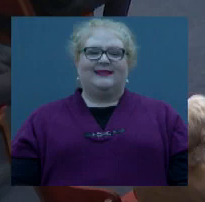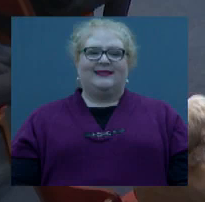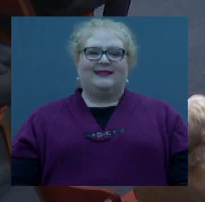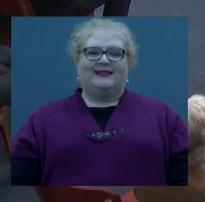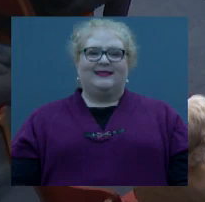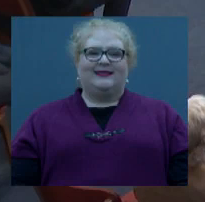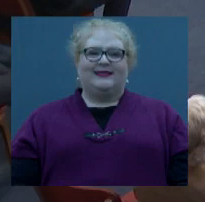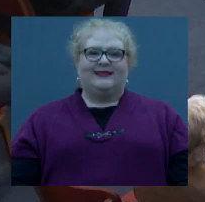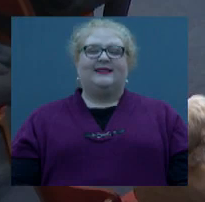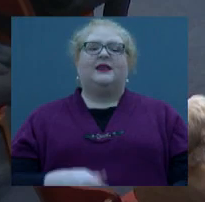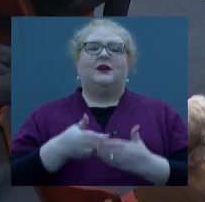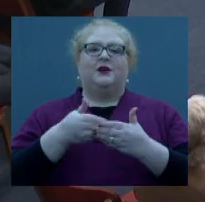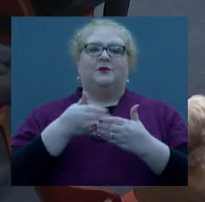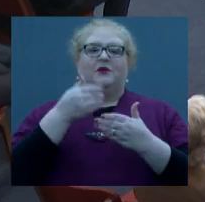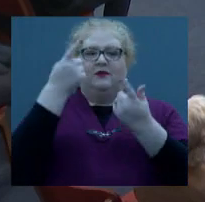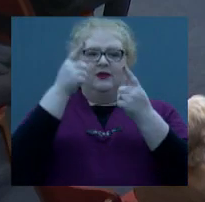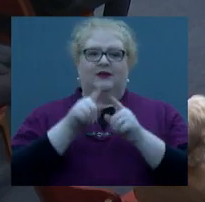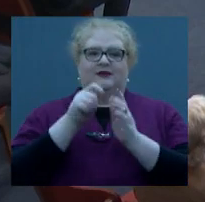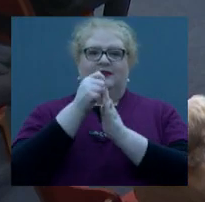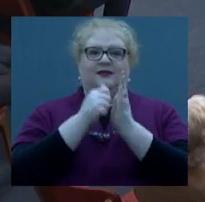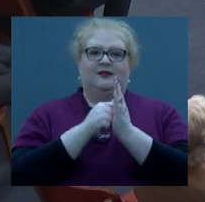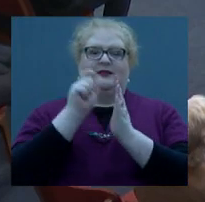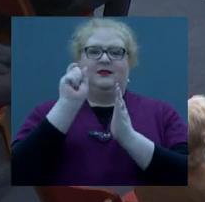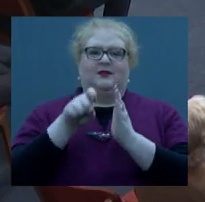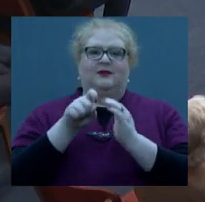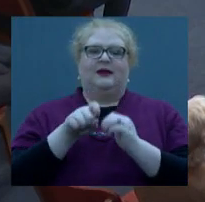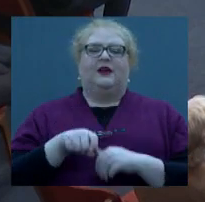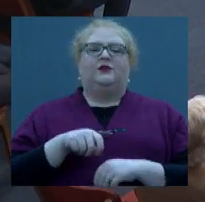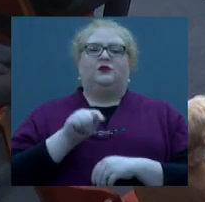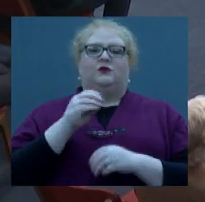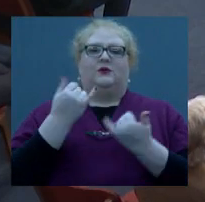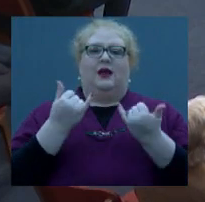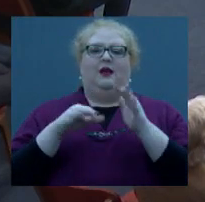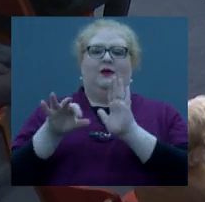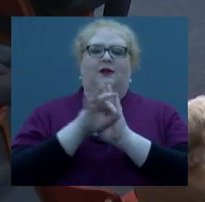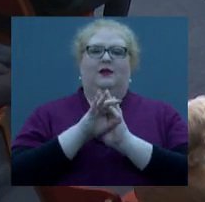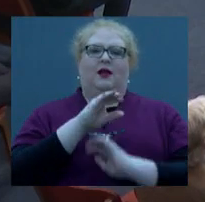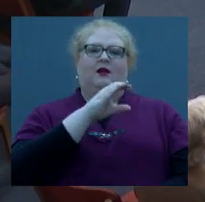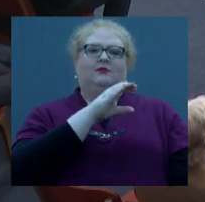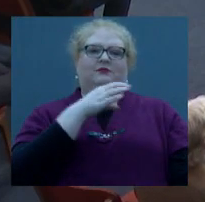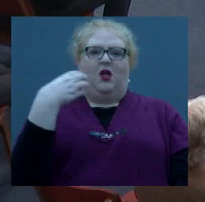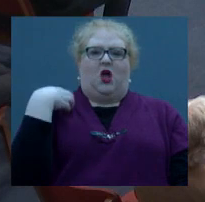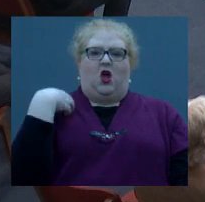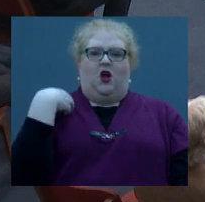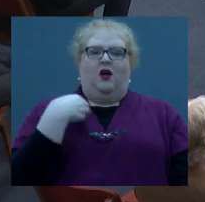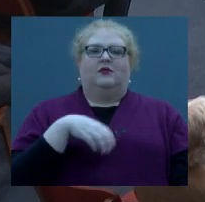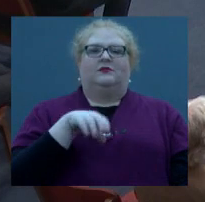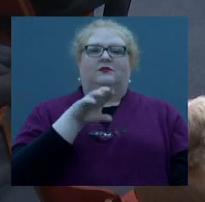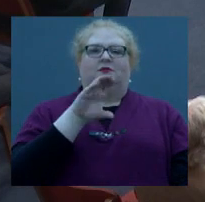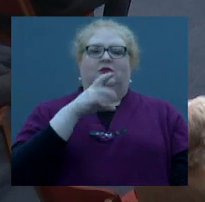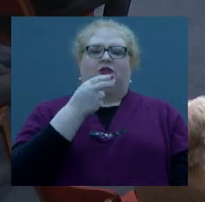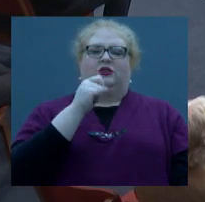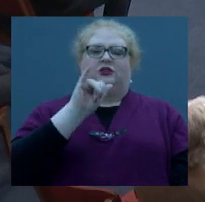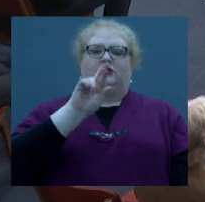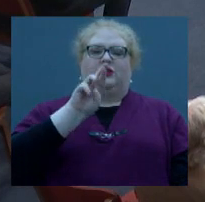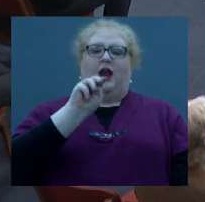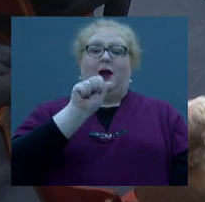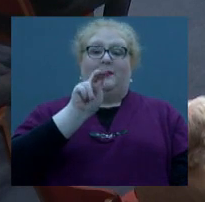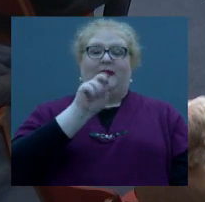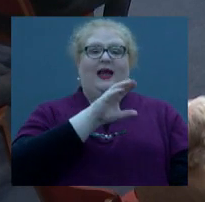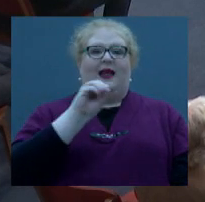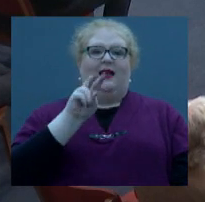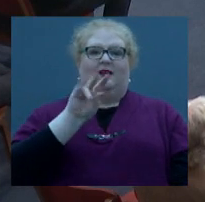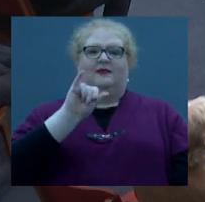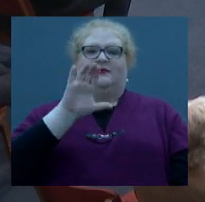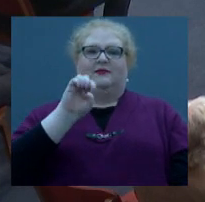Okay, before we do the consent agenda, once a year we have to elect officers. Officers being chairman and vice chairman.